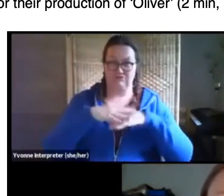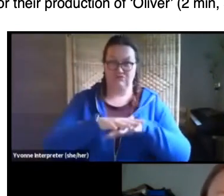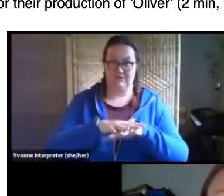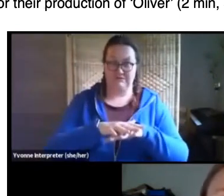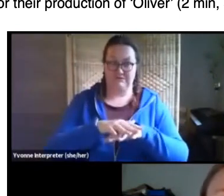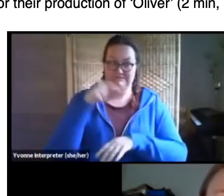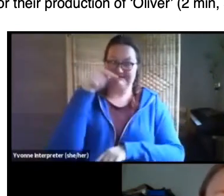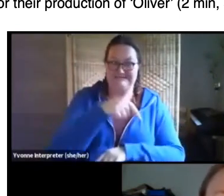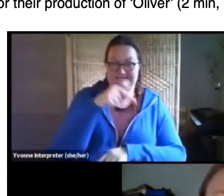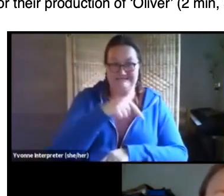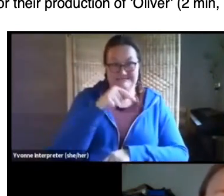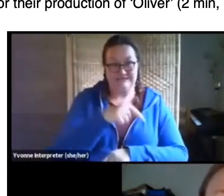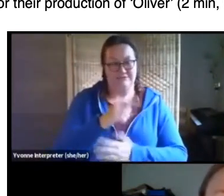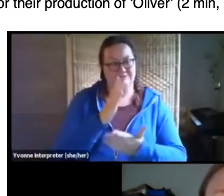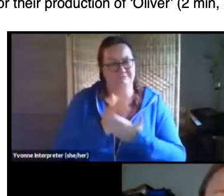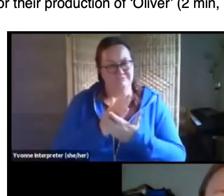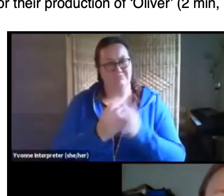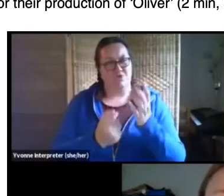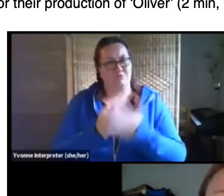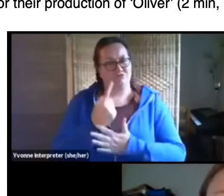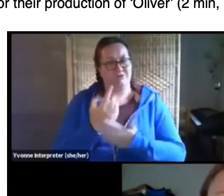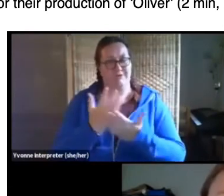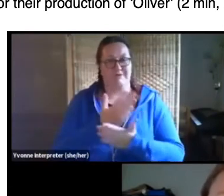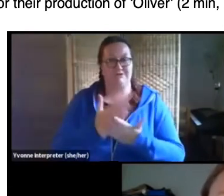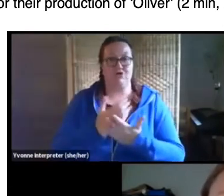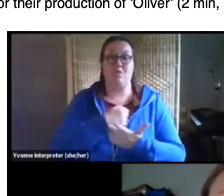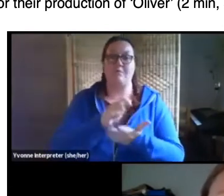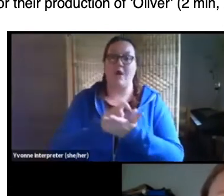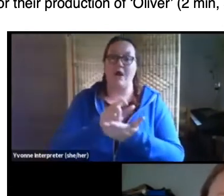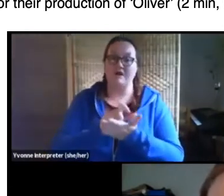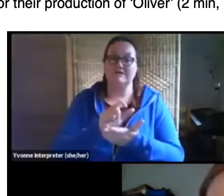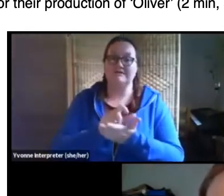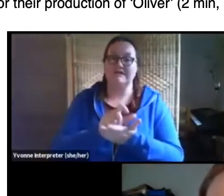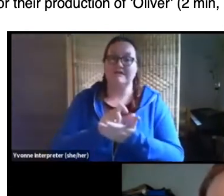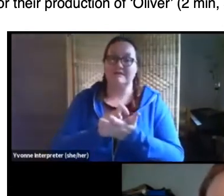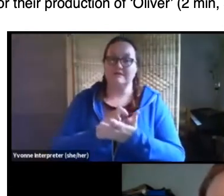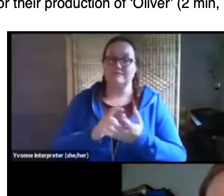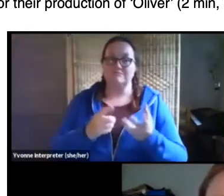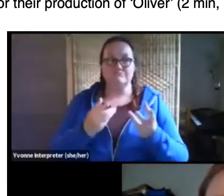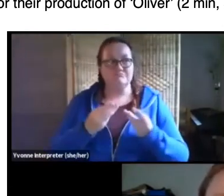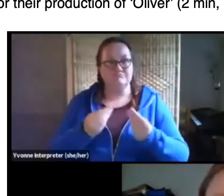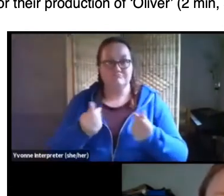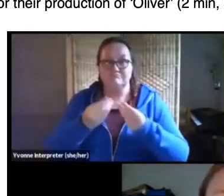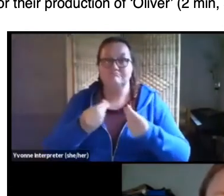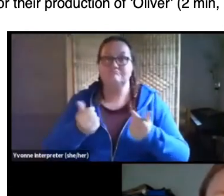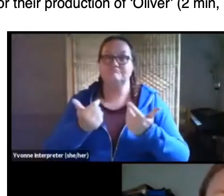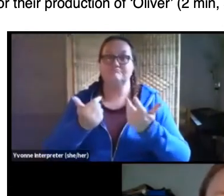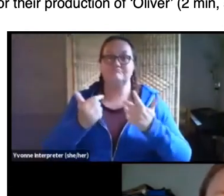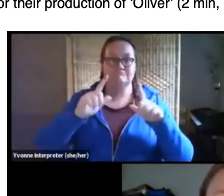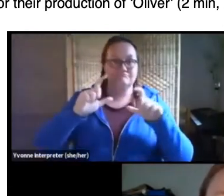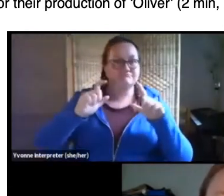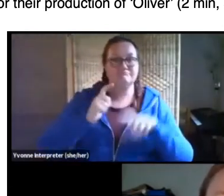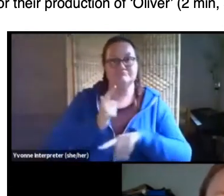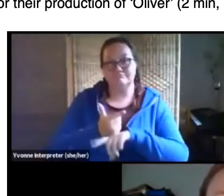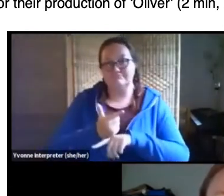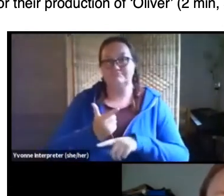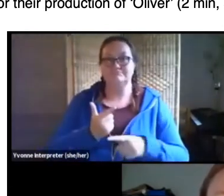real opportunity for us really to make sure that our marketing assets are approached in the same way.